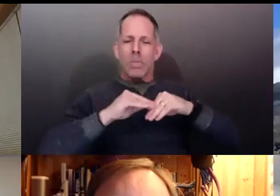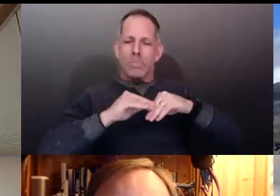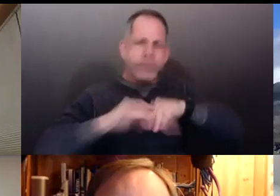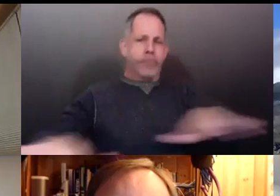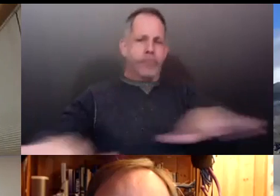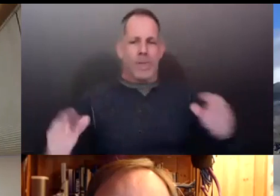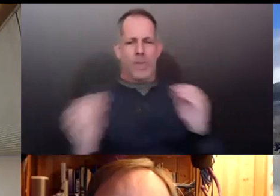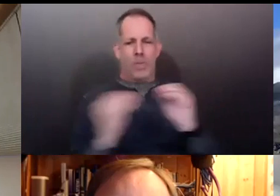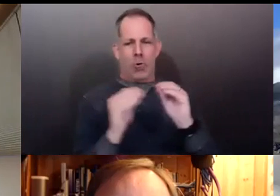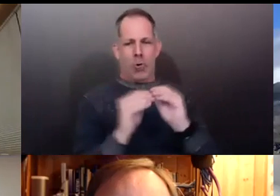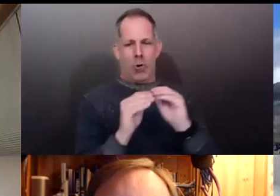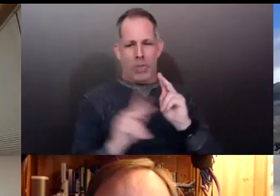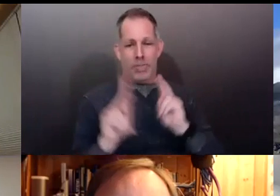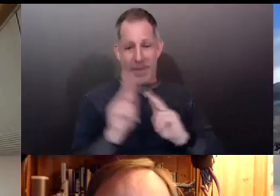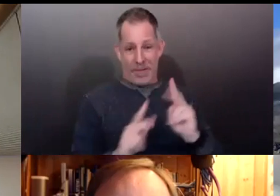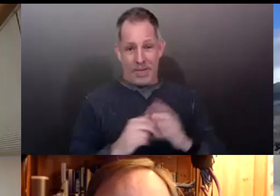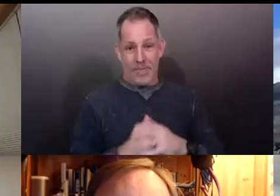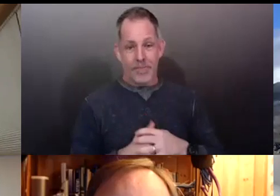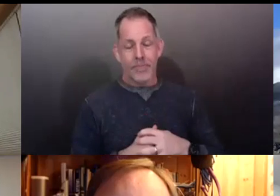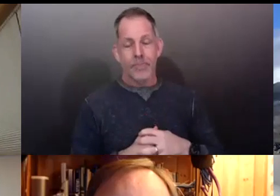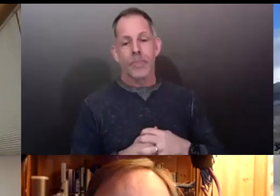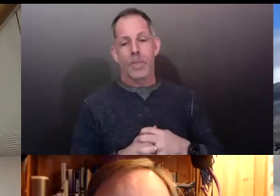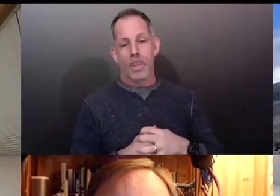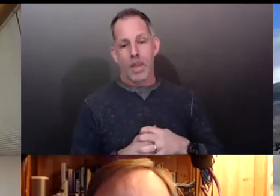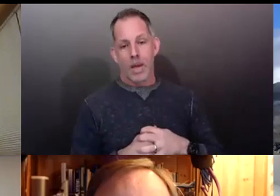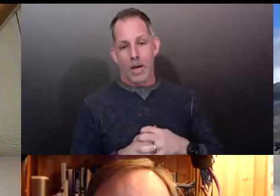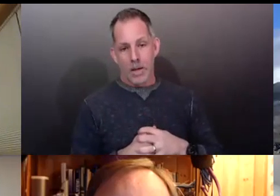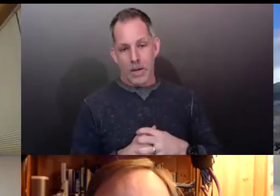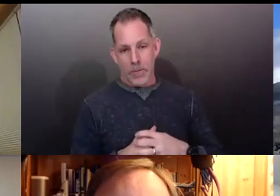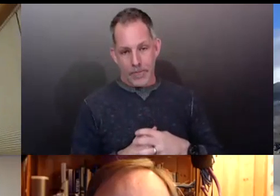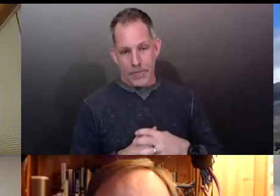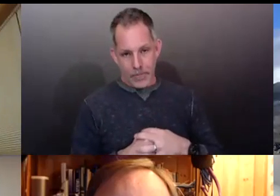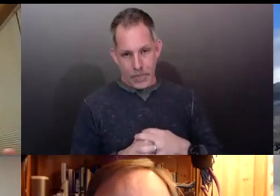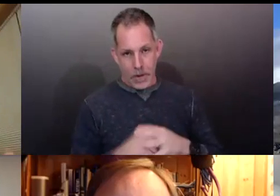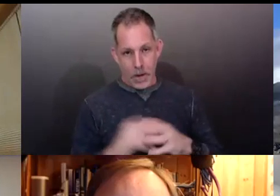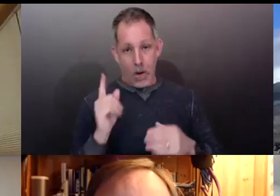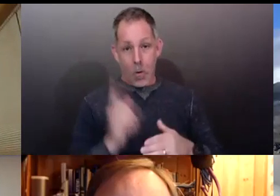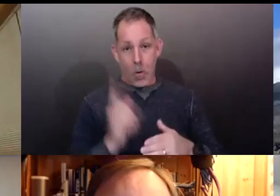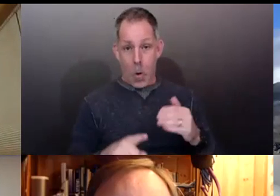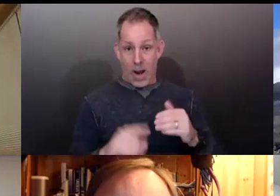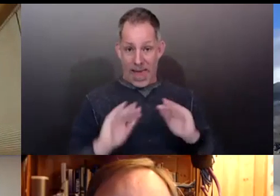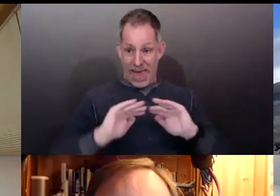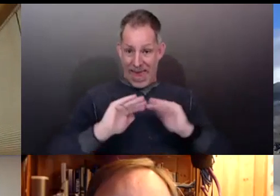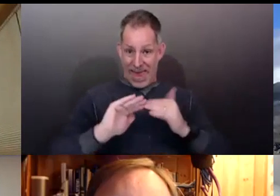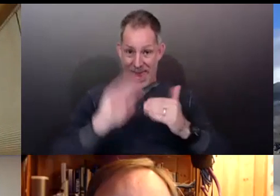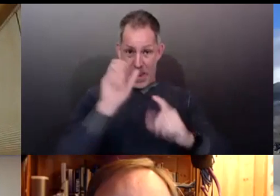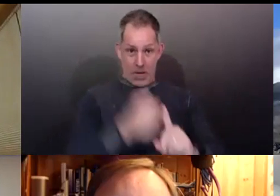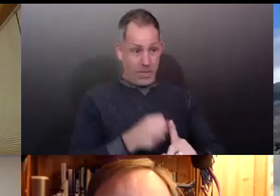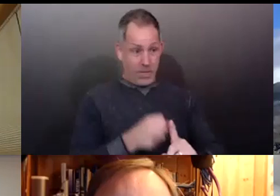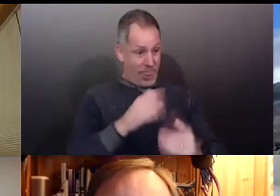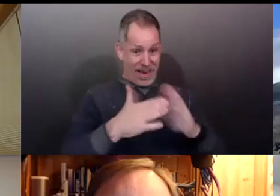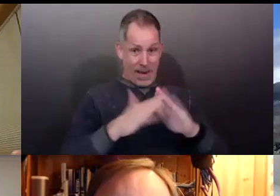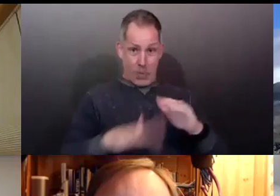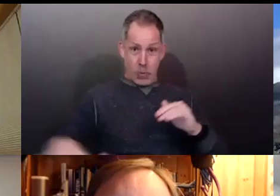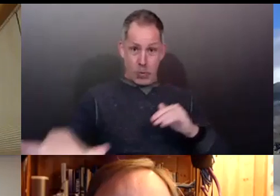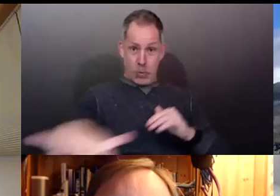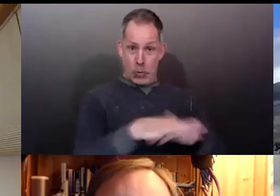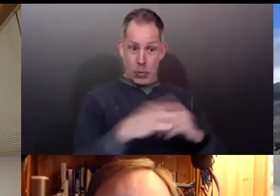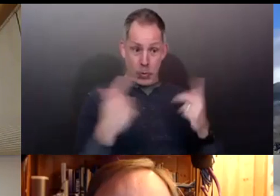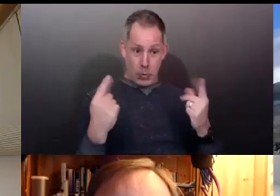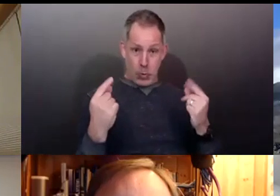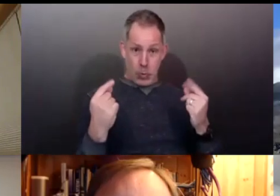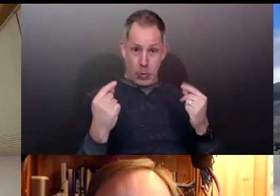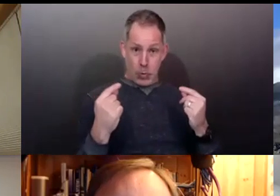and think about, what do my actions impact on the community, and start thinking from that perspective of, you know,